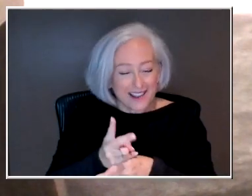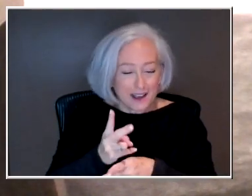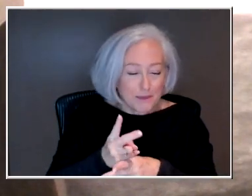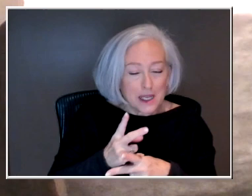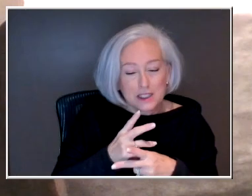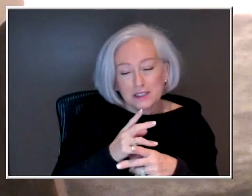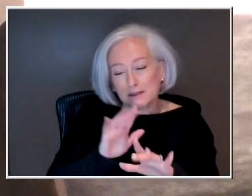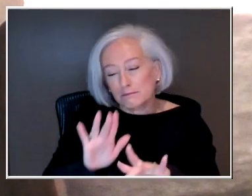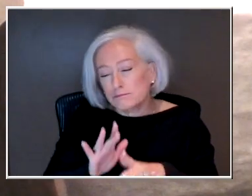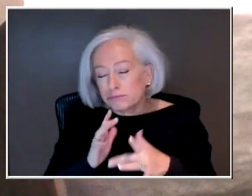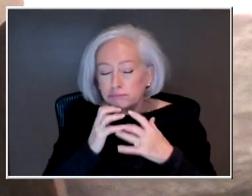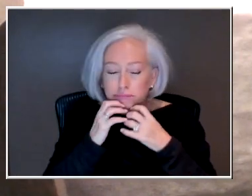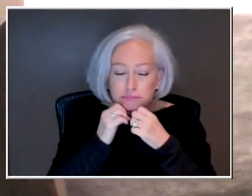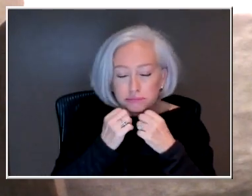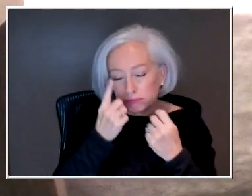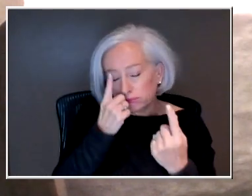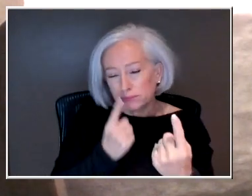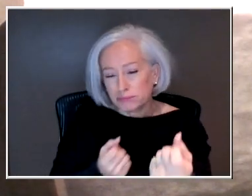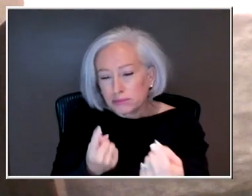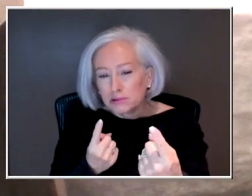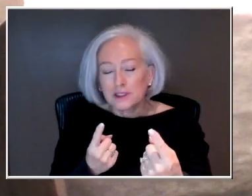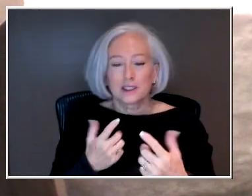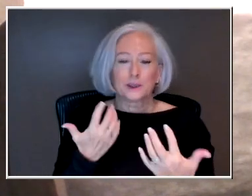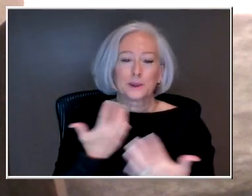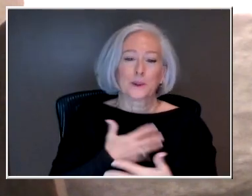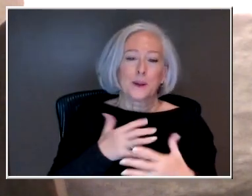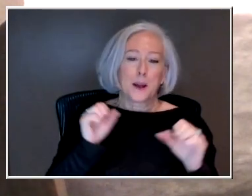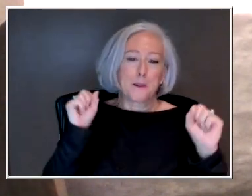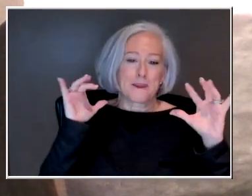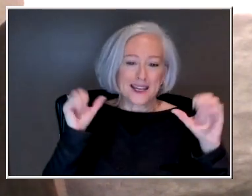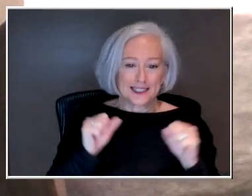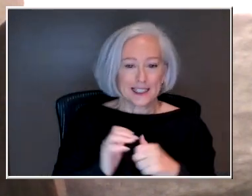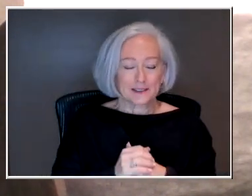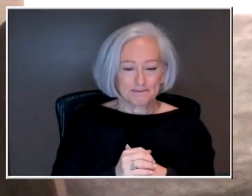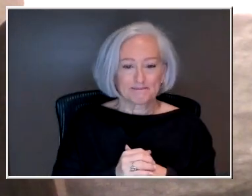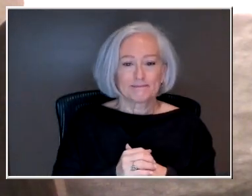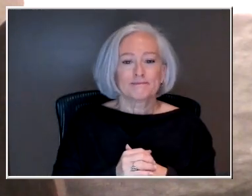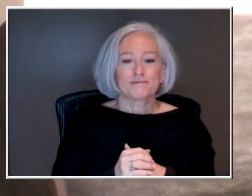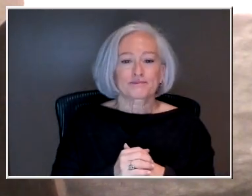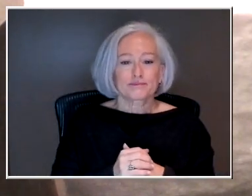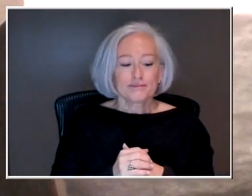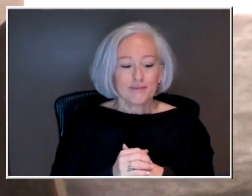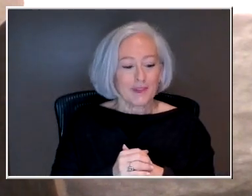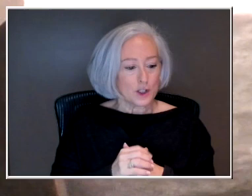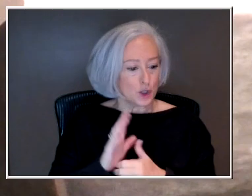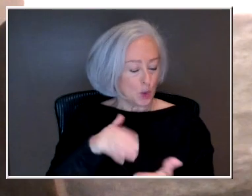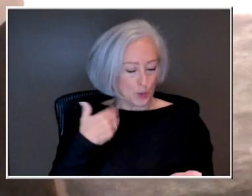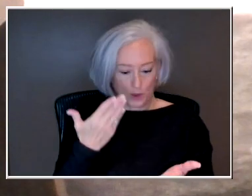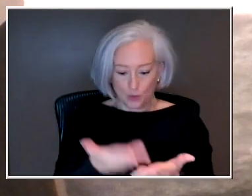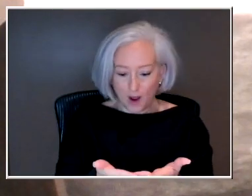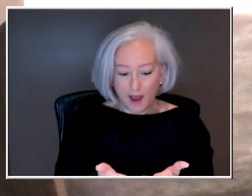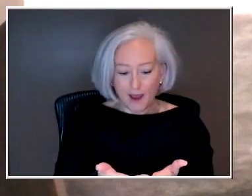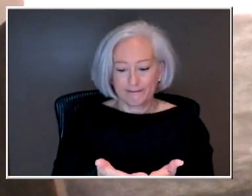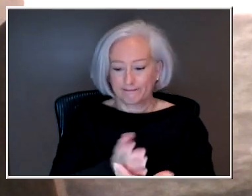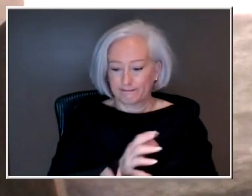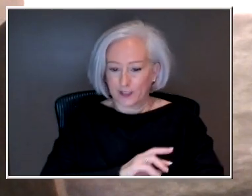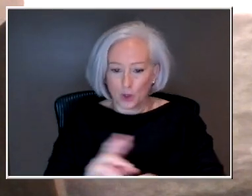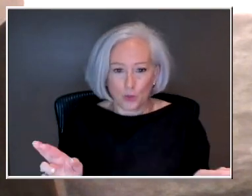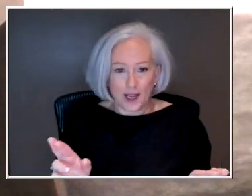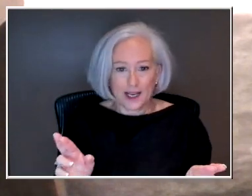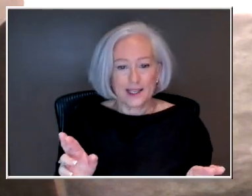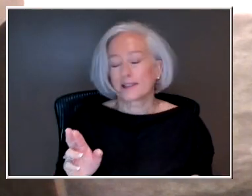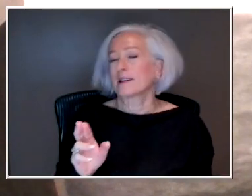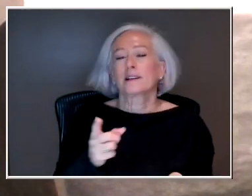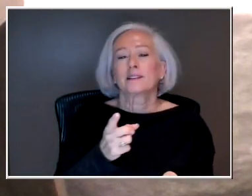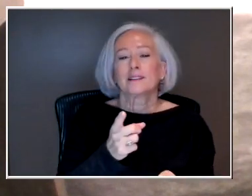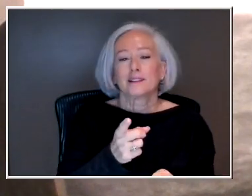compassion and whatnot was just incredible. So we always, as soon as we would get there and get settled, we would always